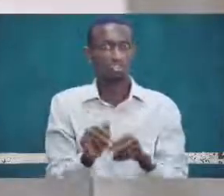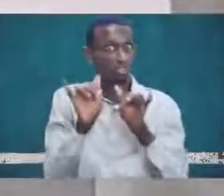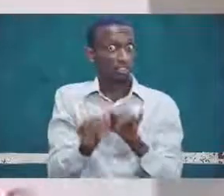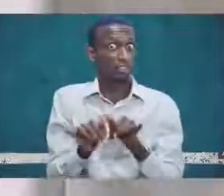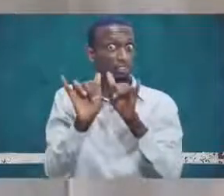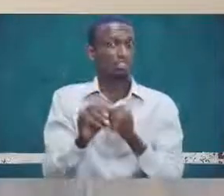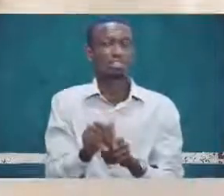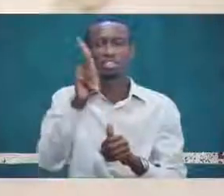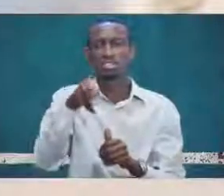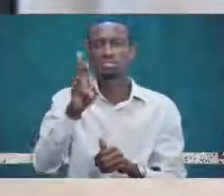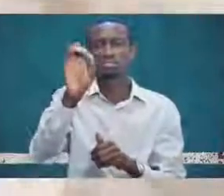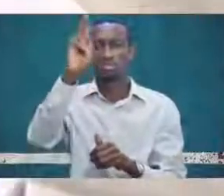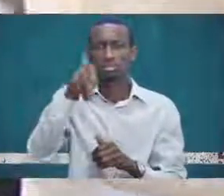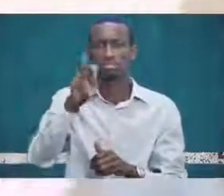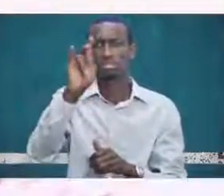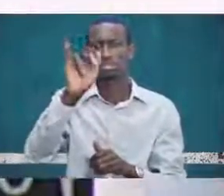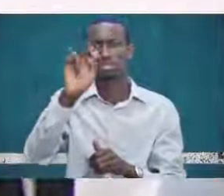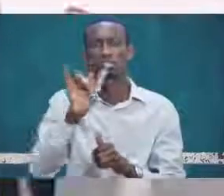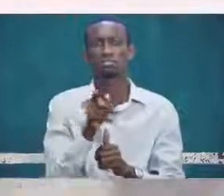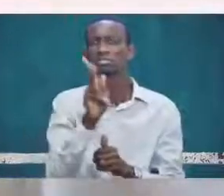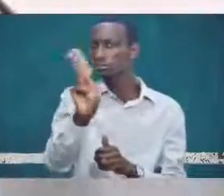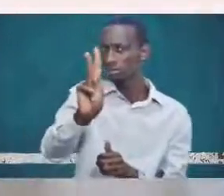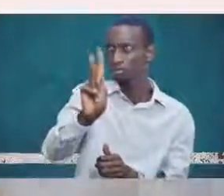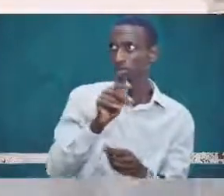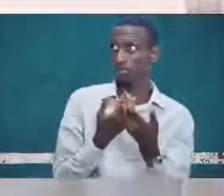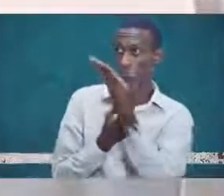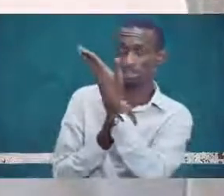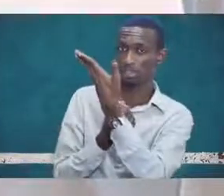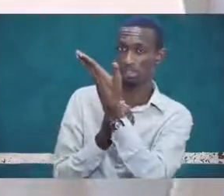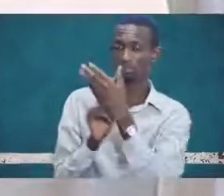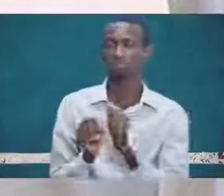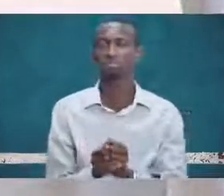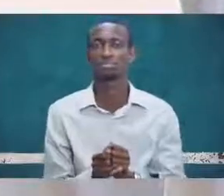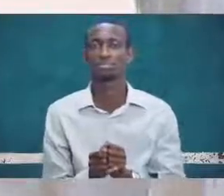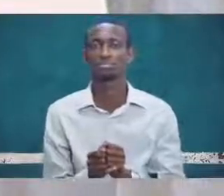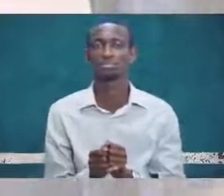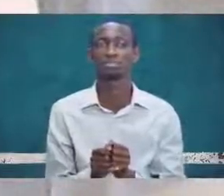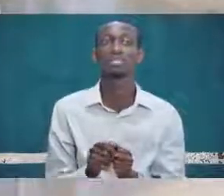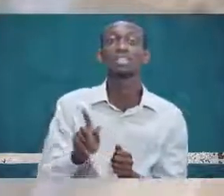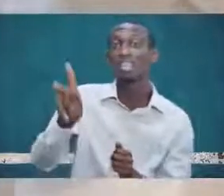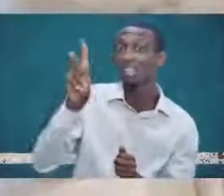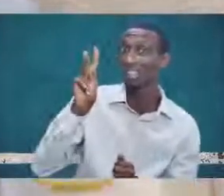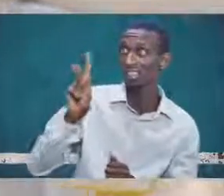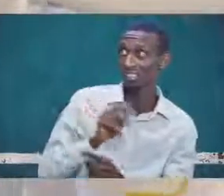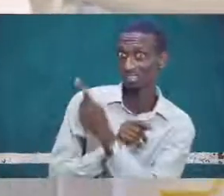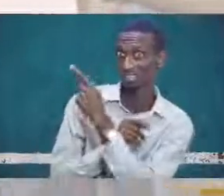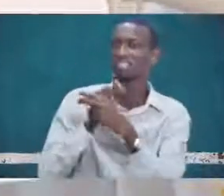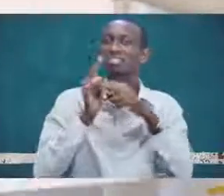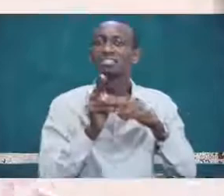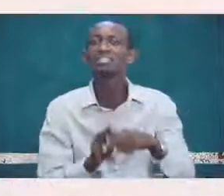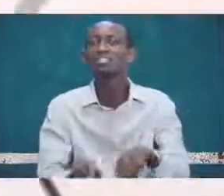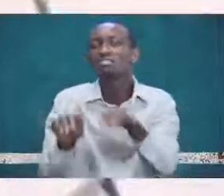this? This k we have over here, the k we have here, it's called the constant of